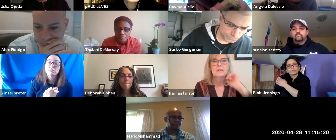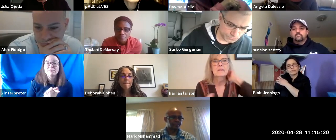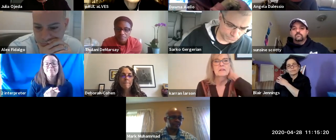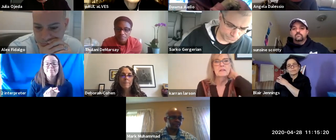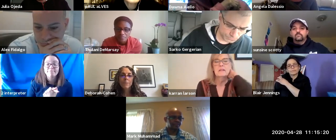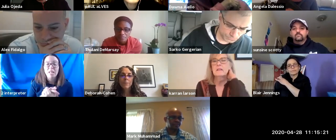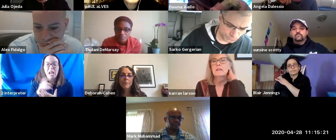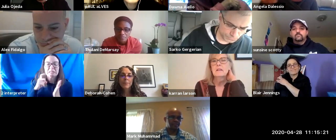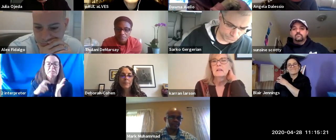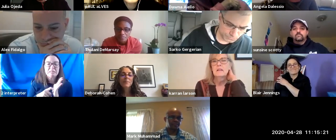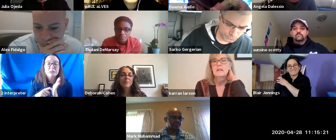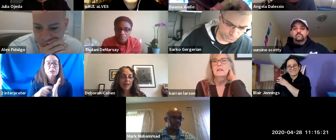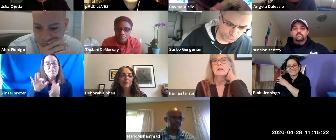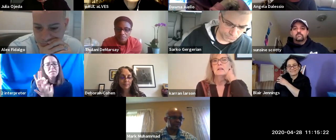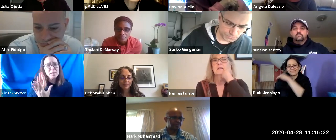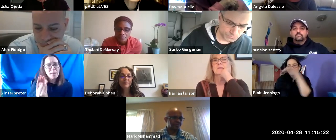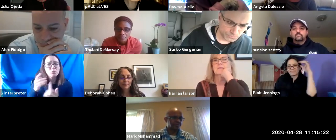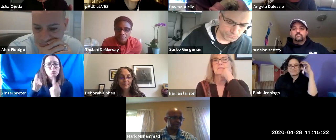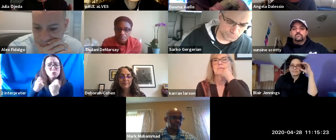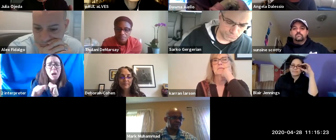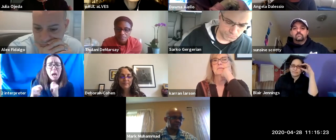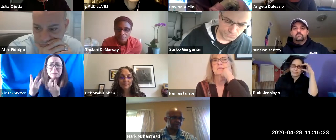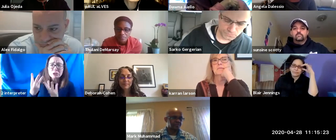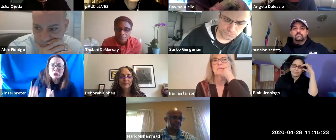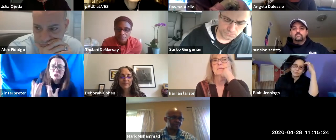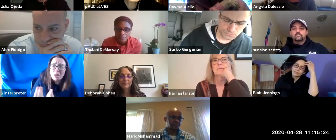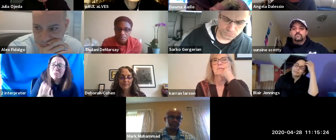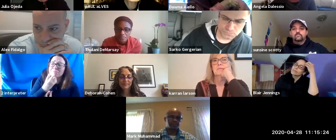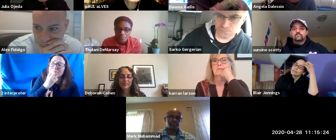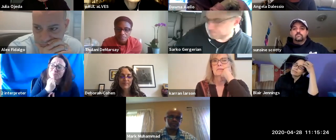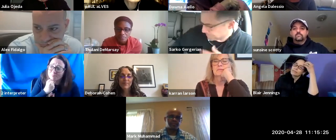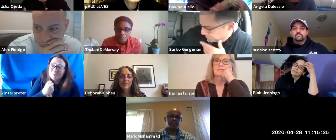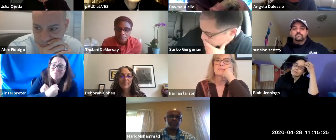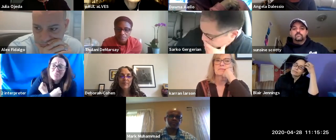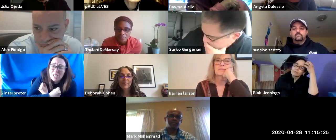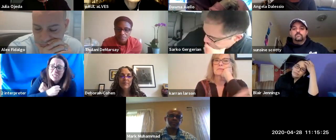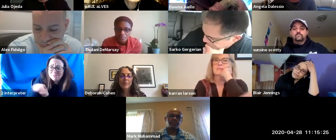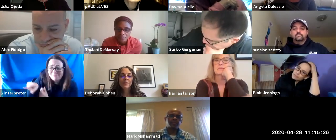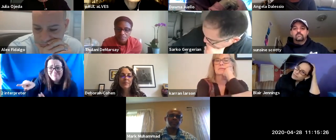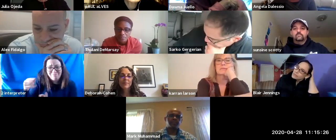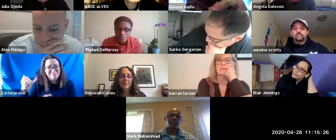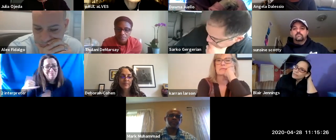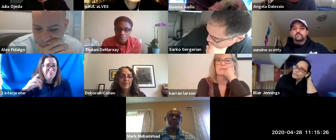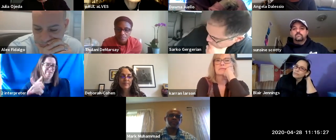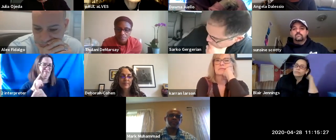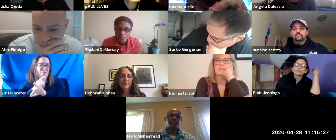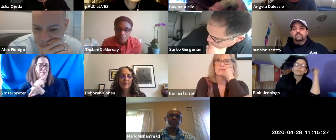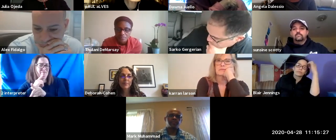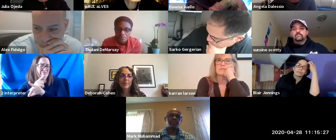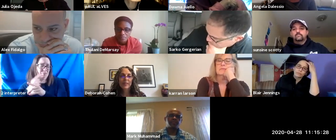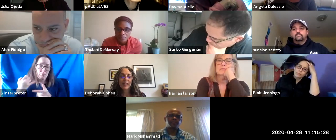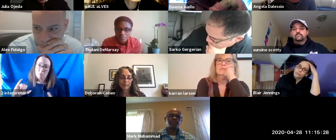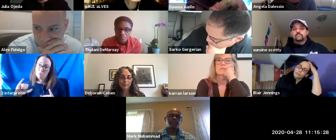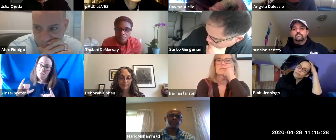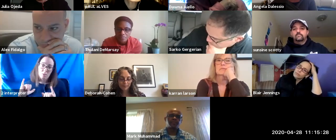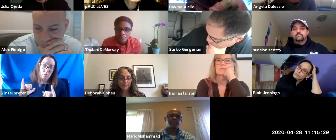people get defensive. Even when you're doing it with love and respect, and you're taking your time and